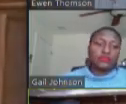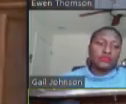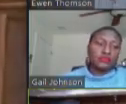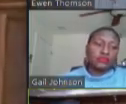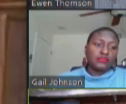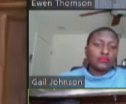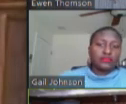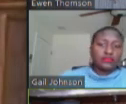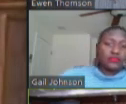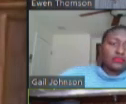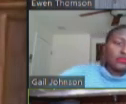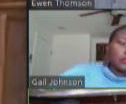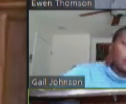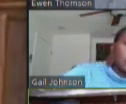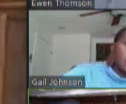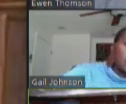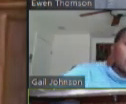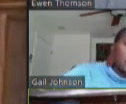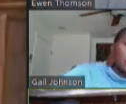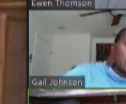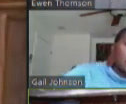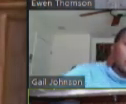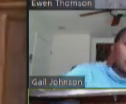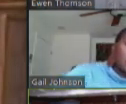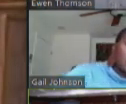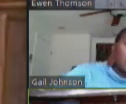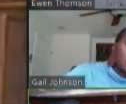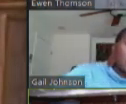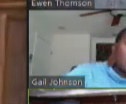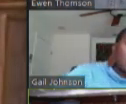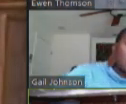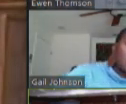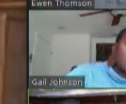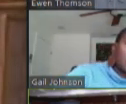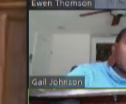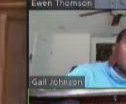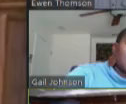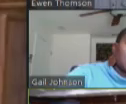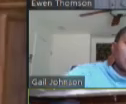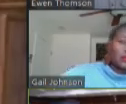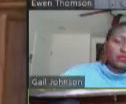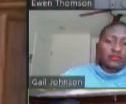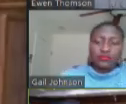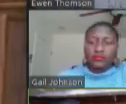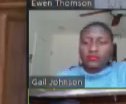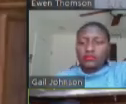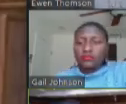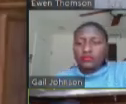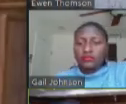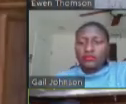asking them to bring back some recommendations on creating greater diversity on this particular